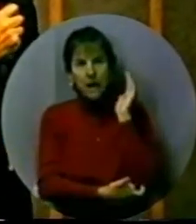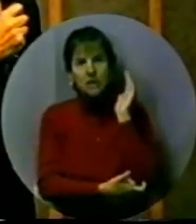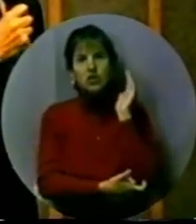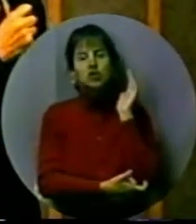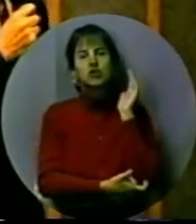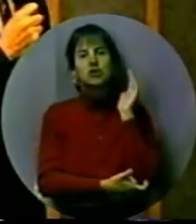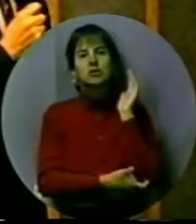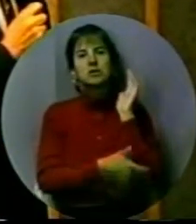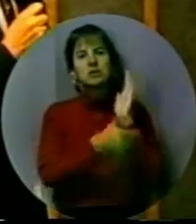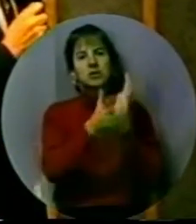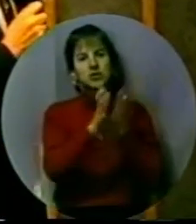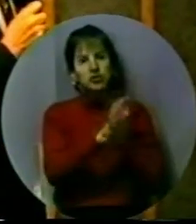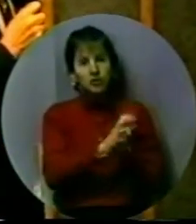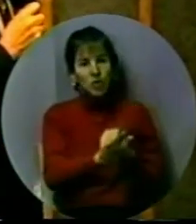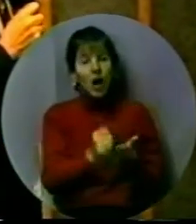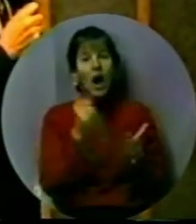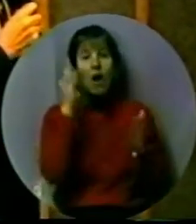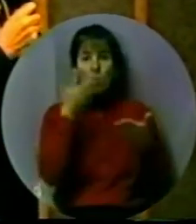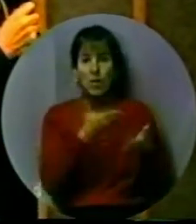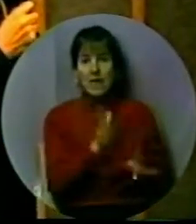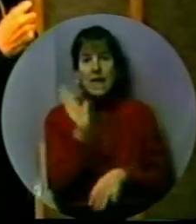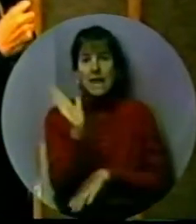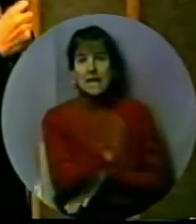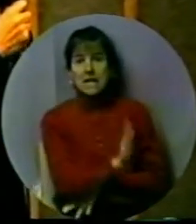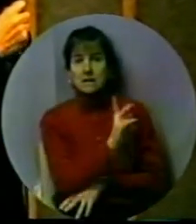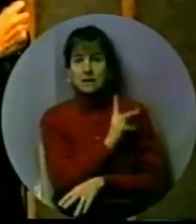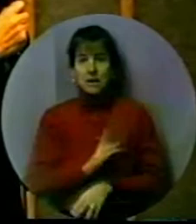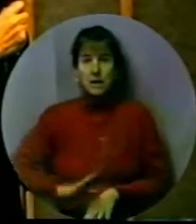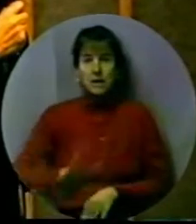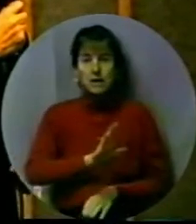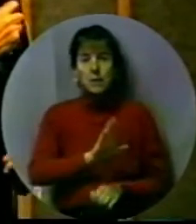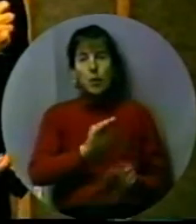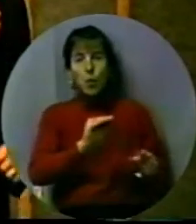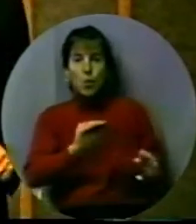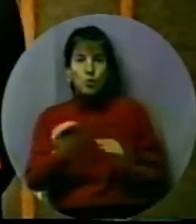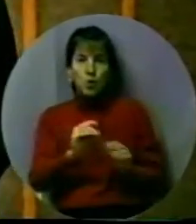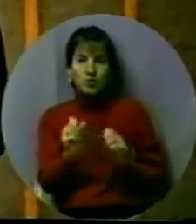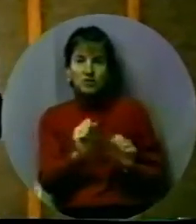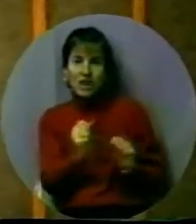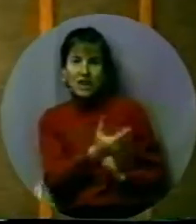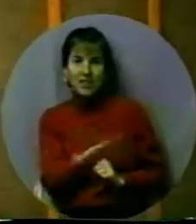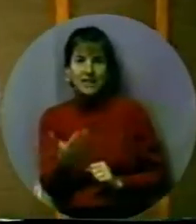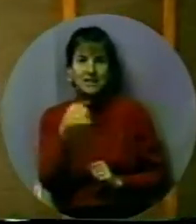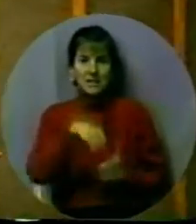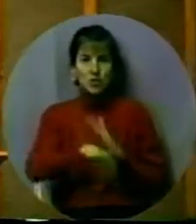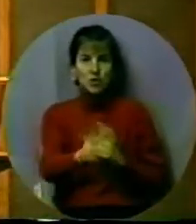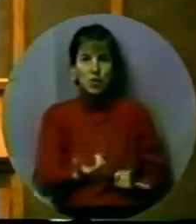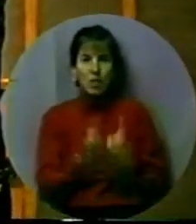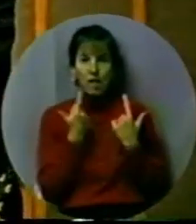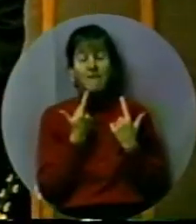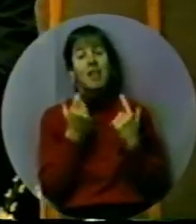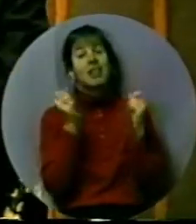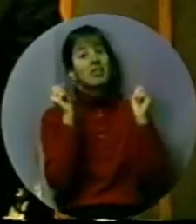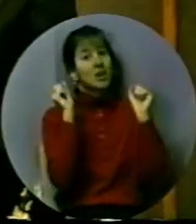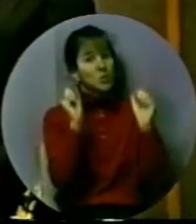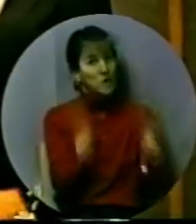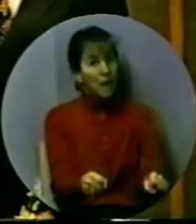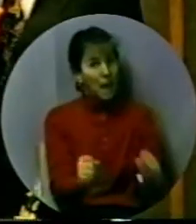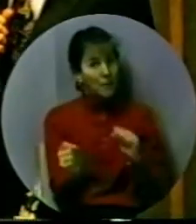temptations, I will let his kingdom move the things in your life that are